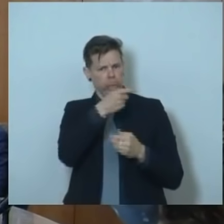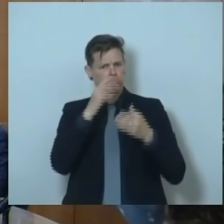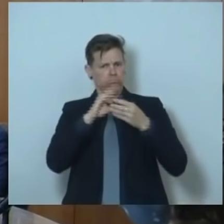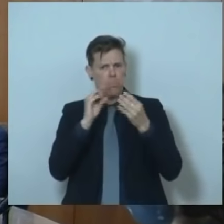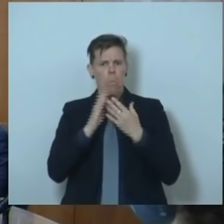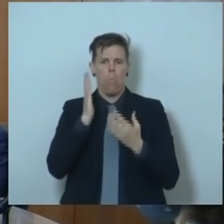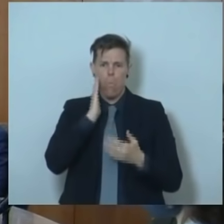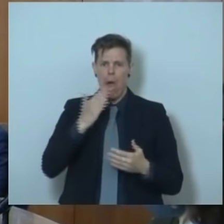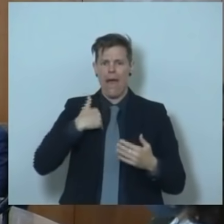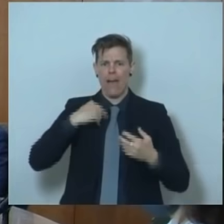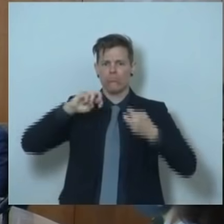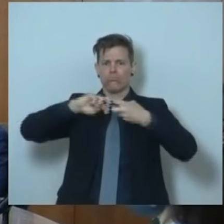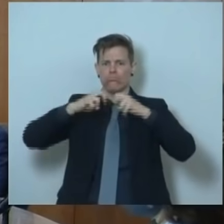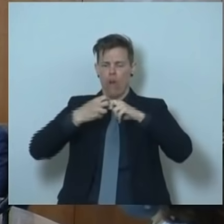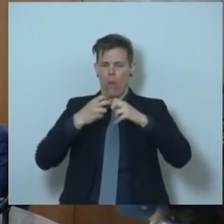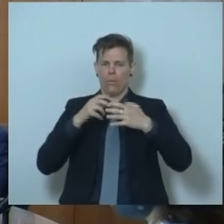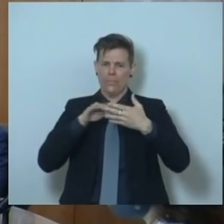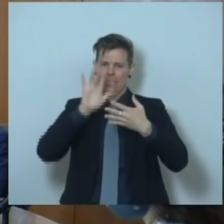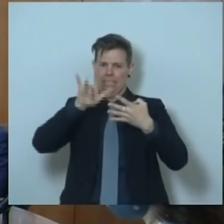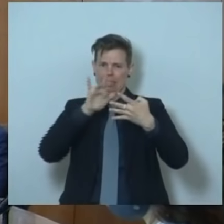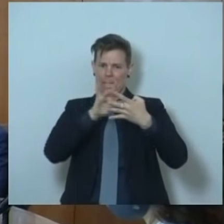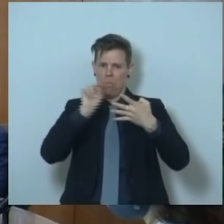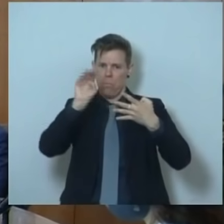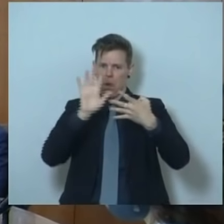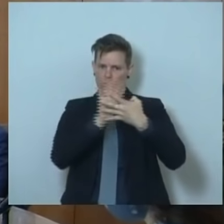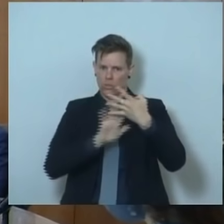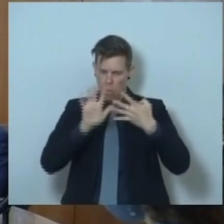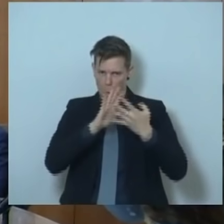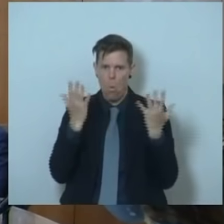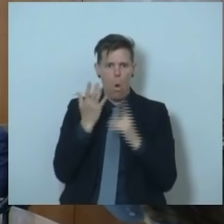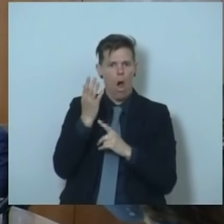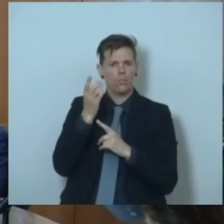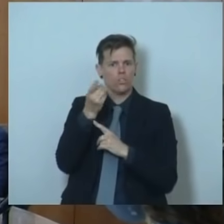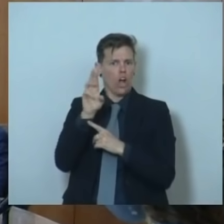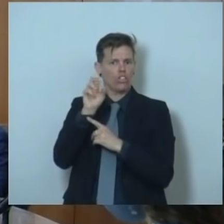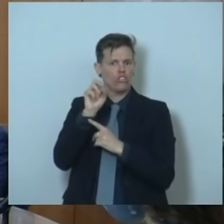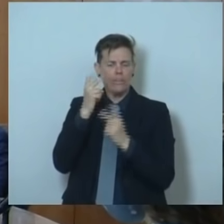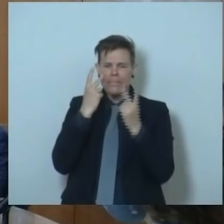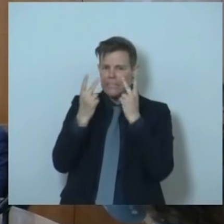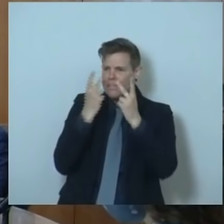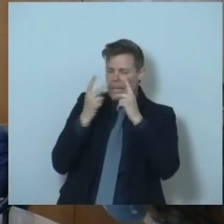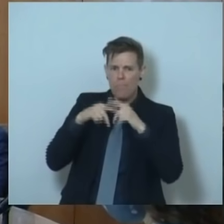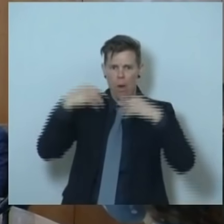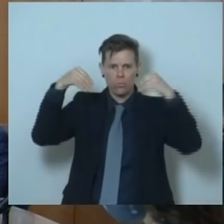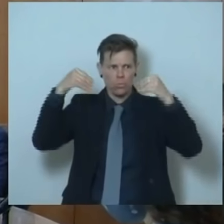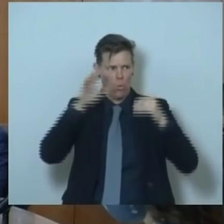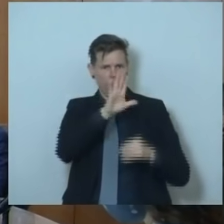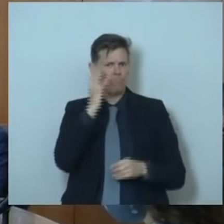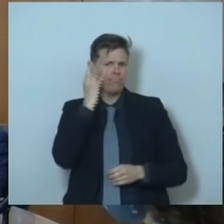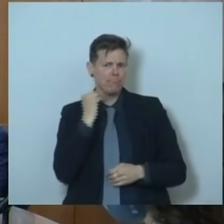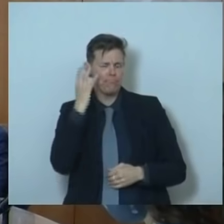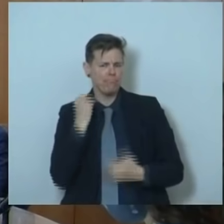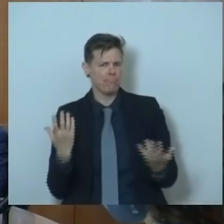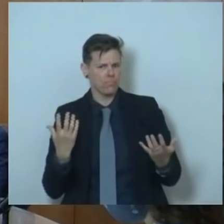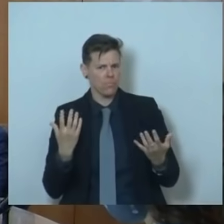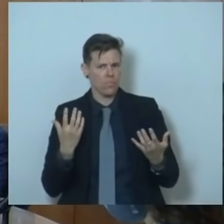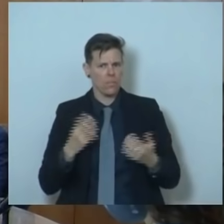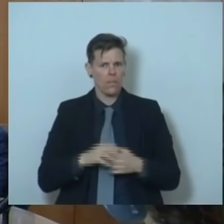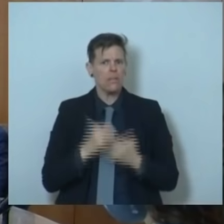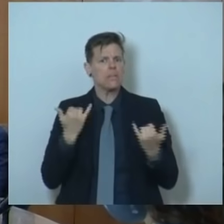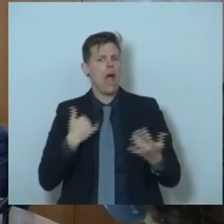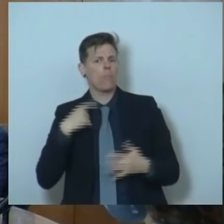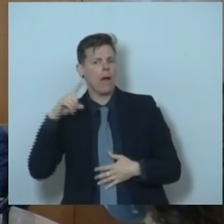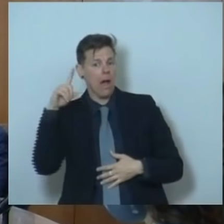on the interactions he's seeing at just that store there. To the governor, are you prepared to extend